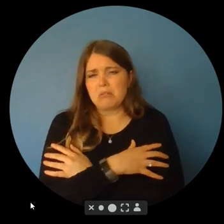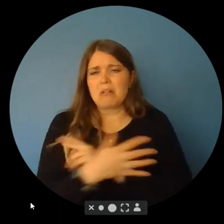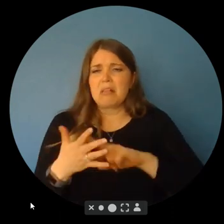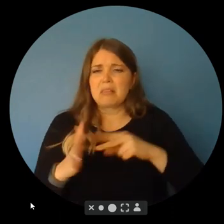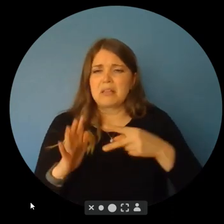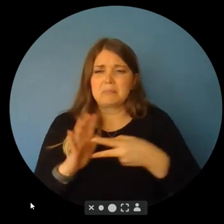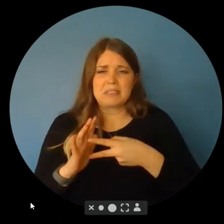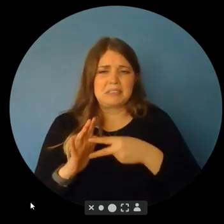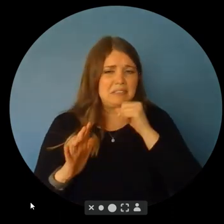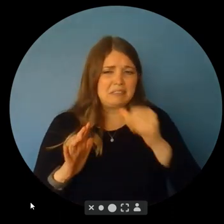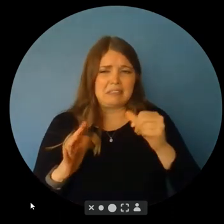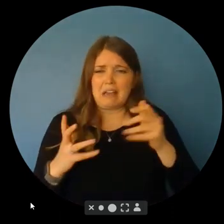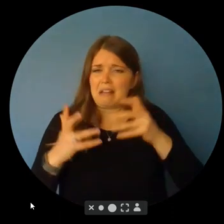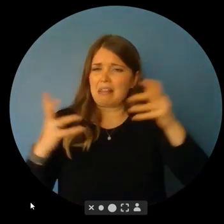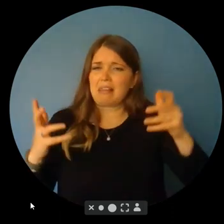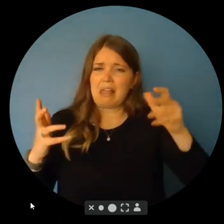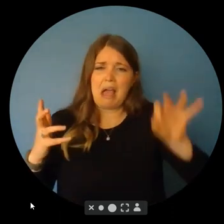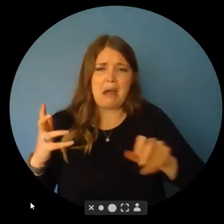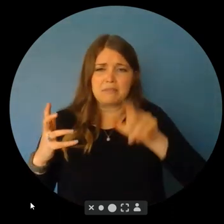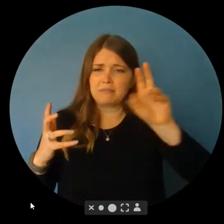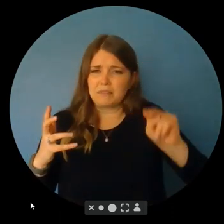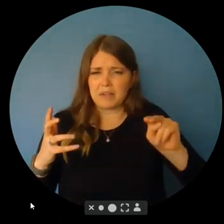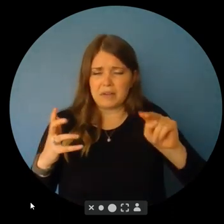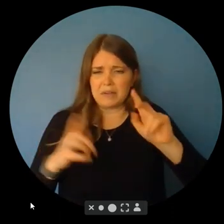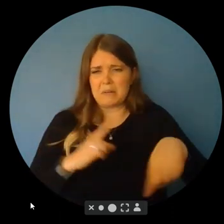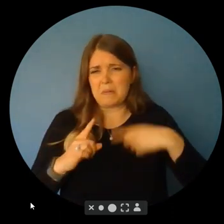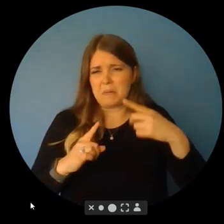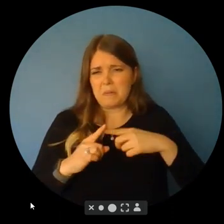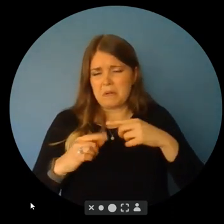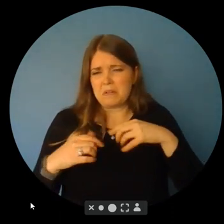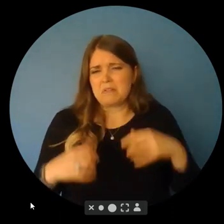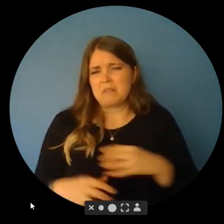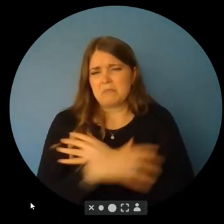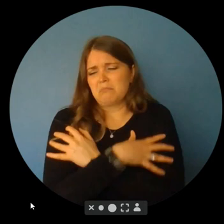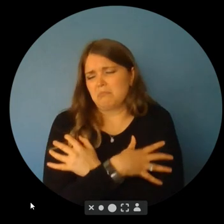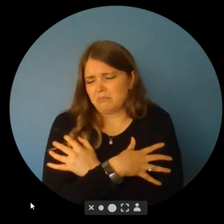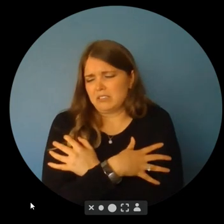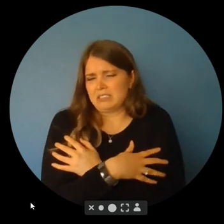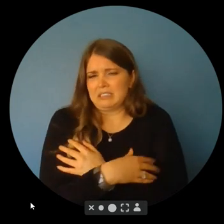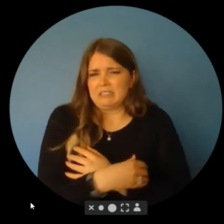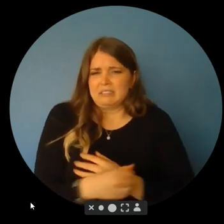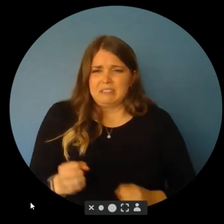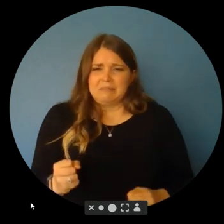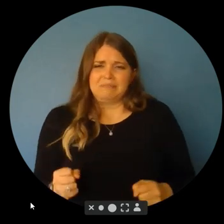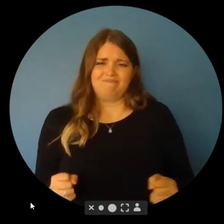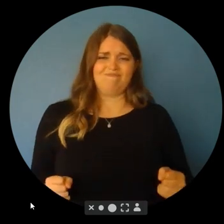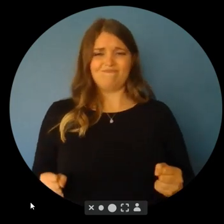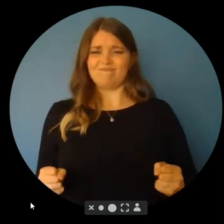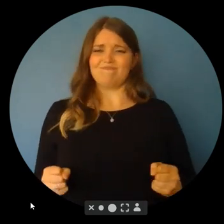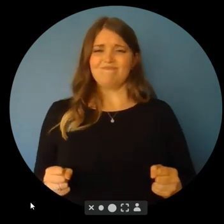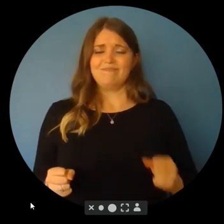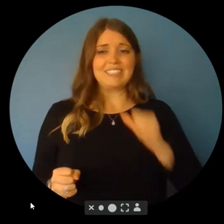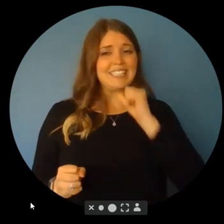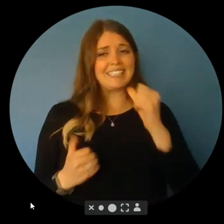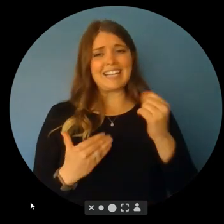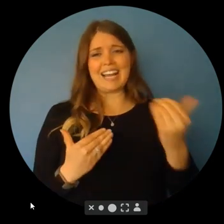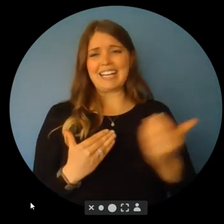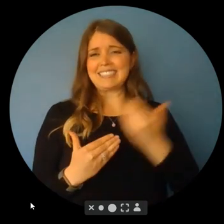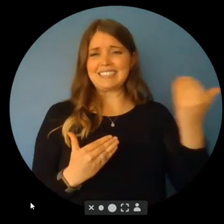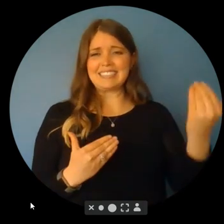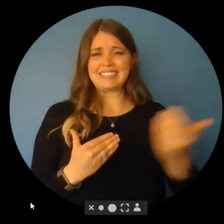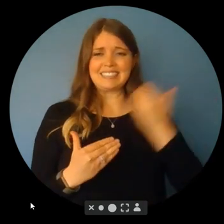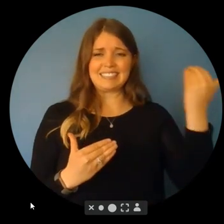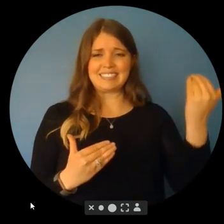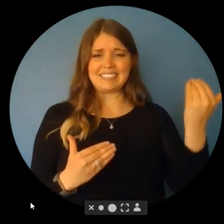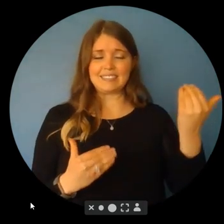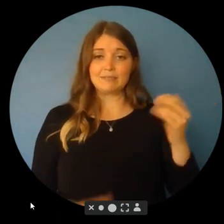much fun. Unslumping yourself, it's not easily done. No, it's